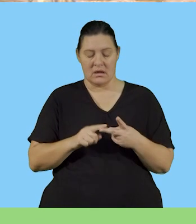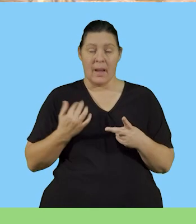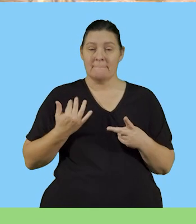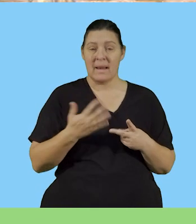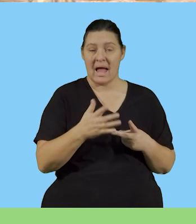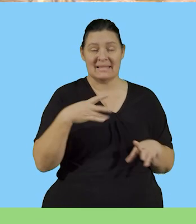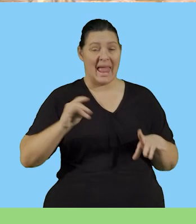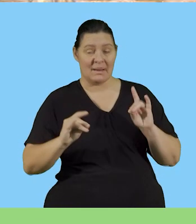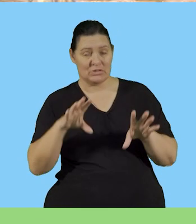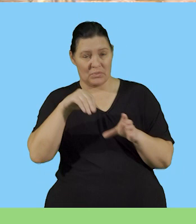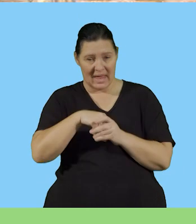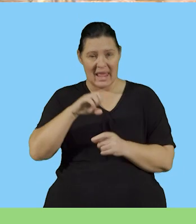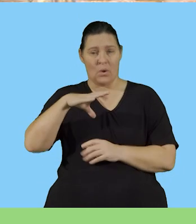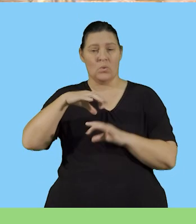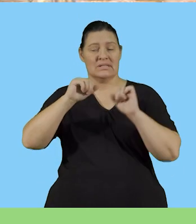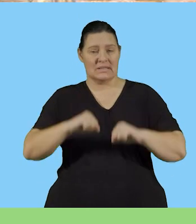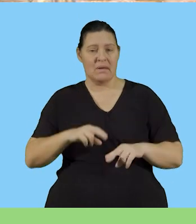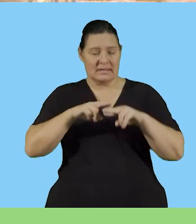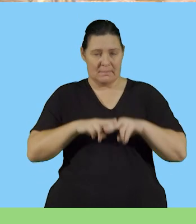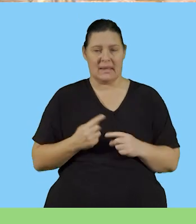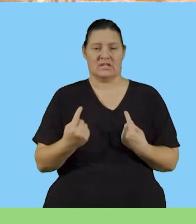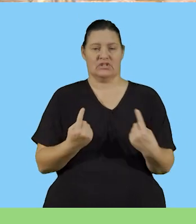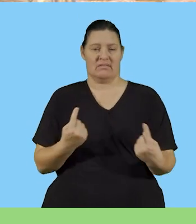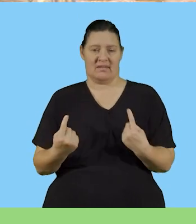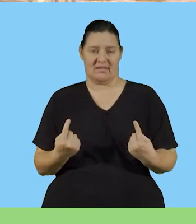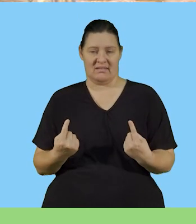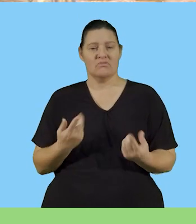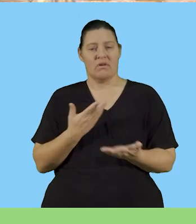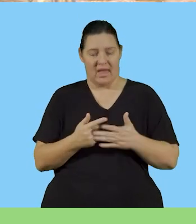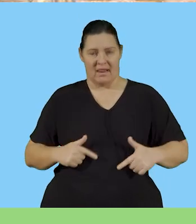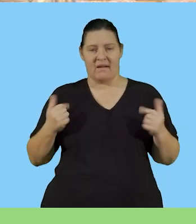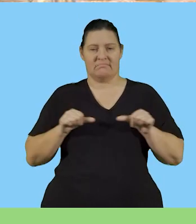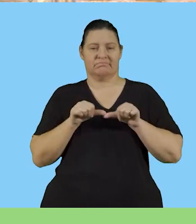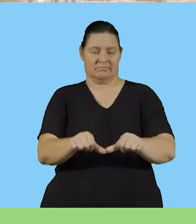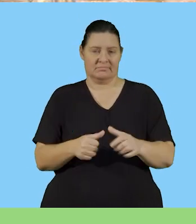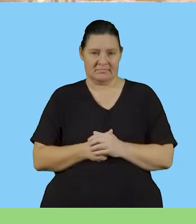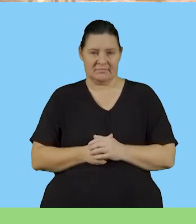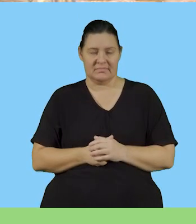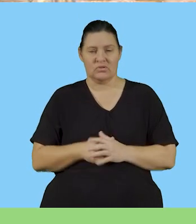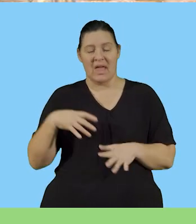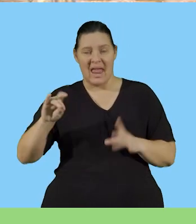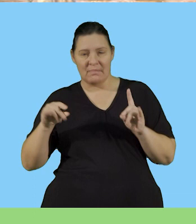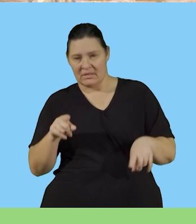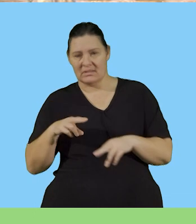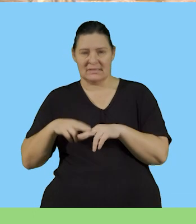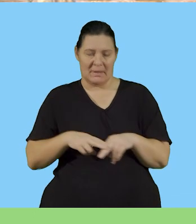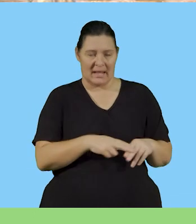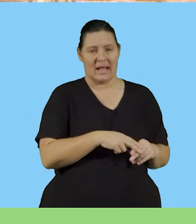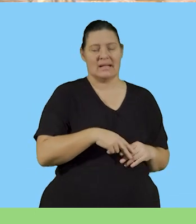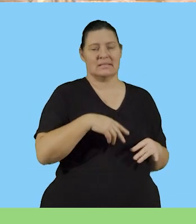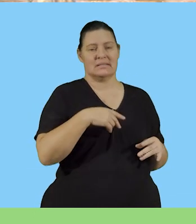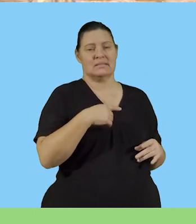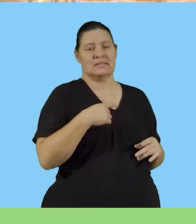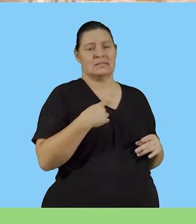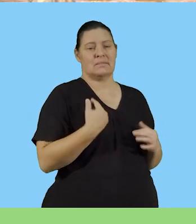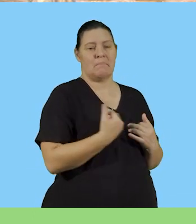Plants and animals in the ecosystem depend on each other to survive. So animals in an ecosystem will depend on the plants